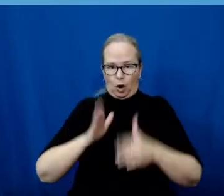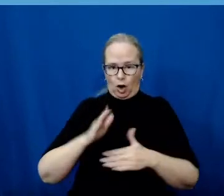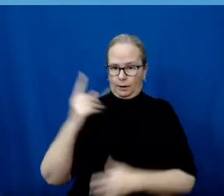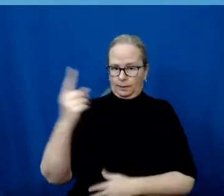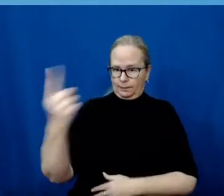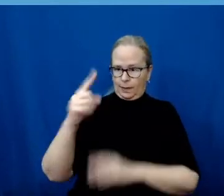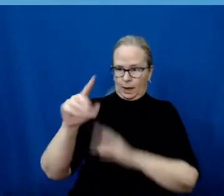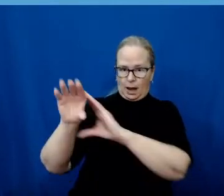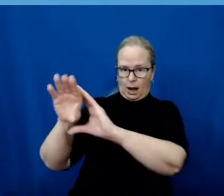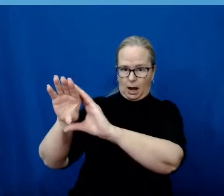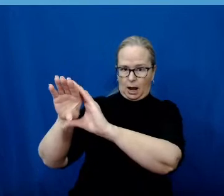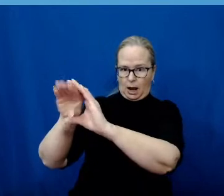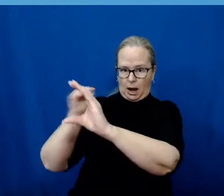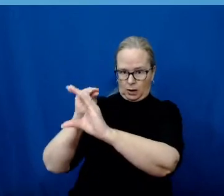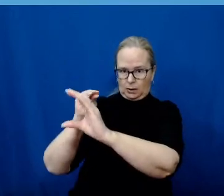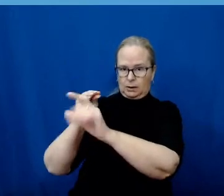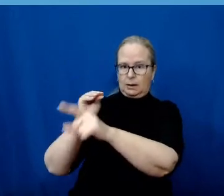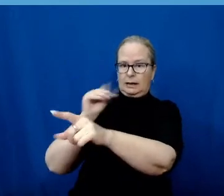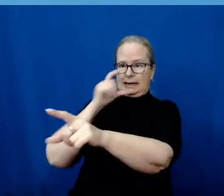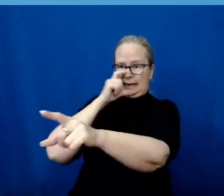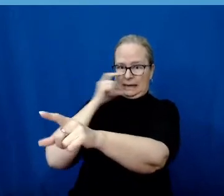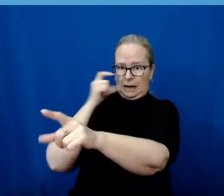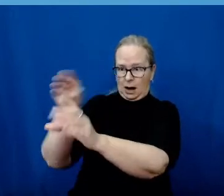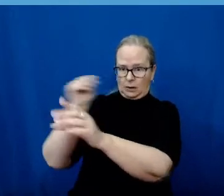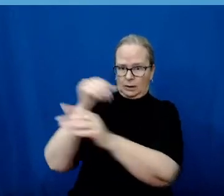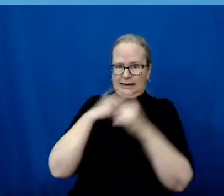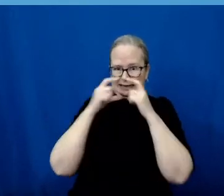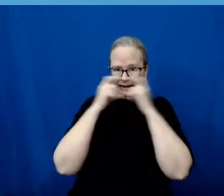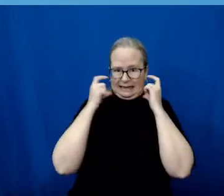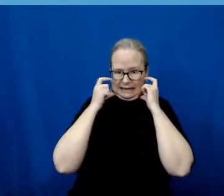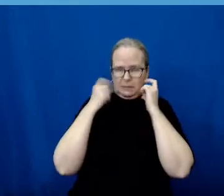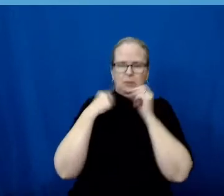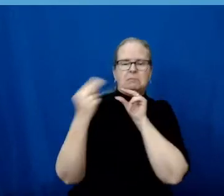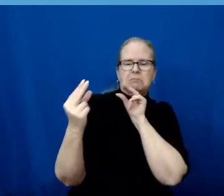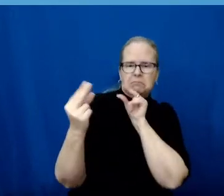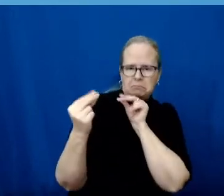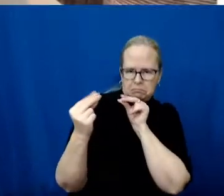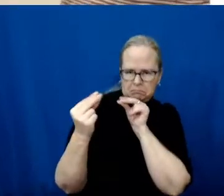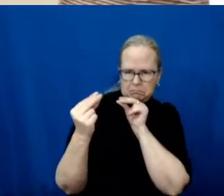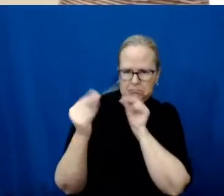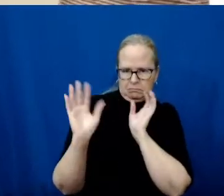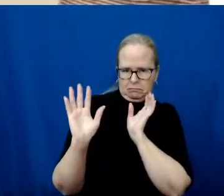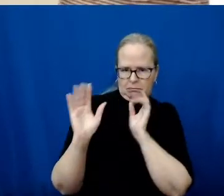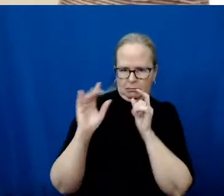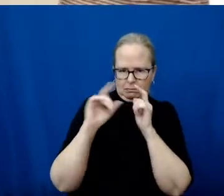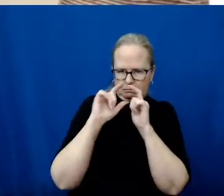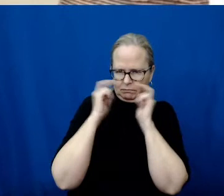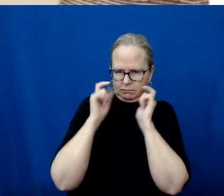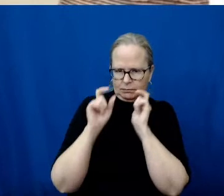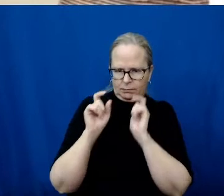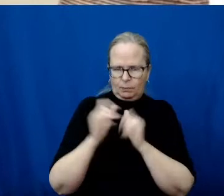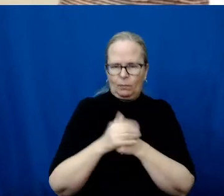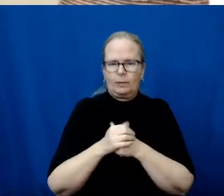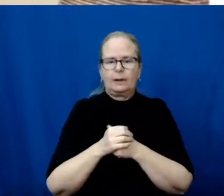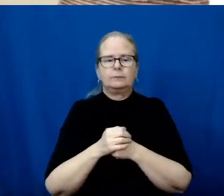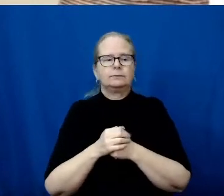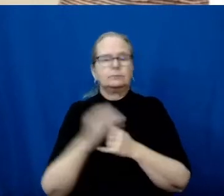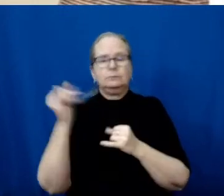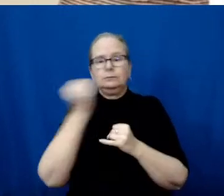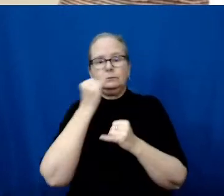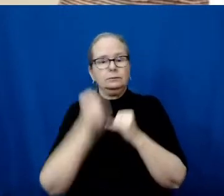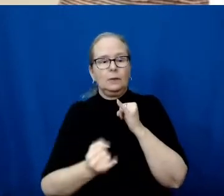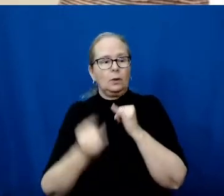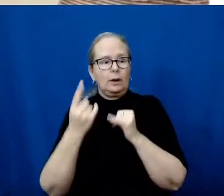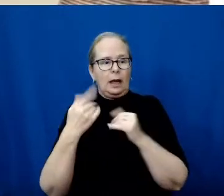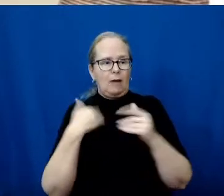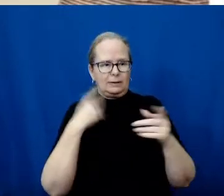think lastly, the last slide I have there, if you want to move to that, is just paying attention to everyone's mental and physical